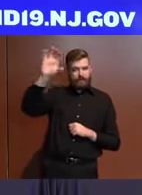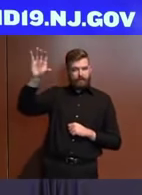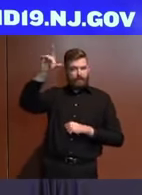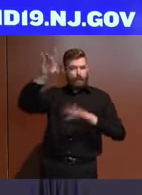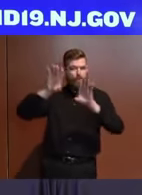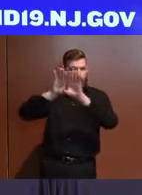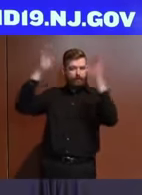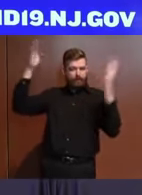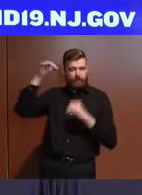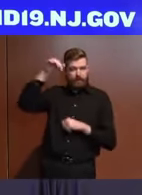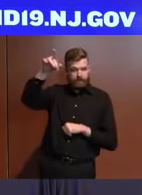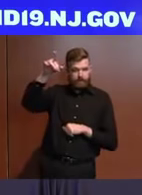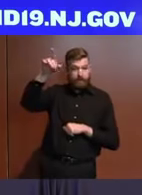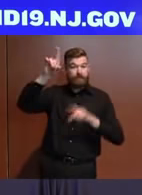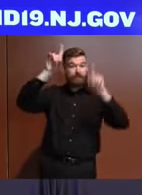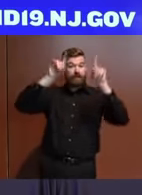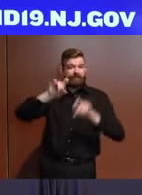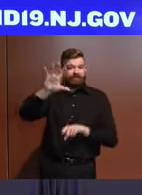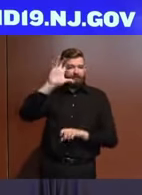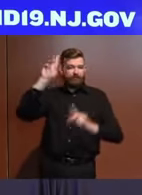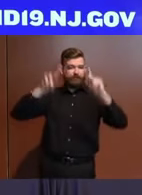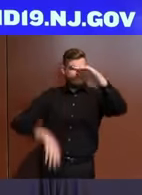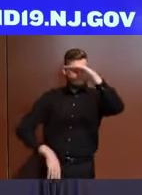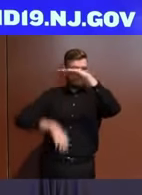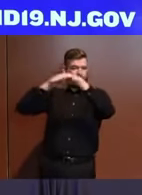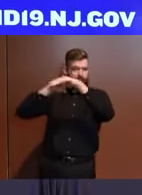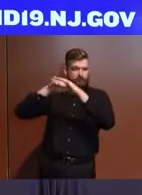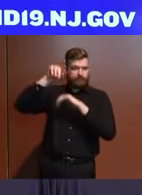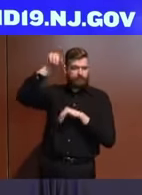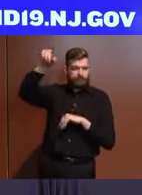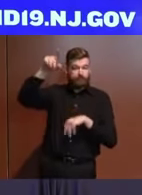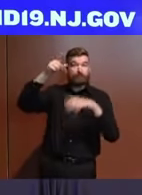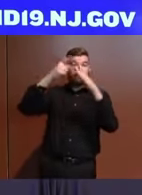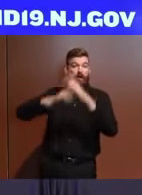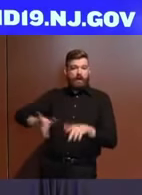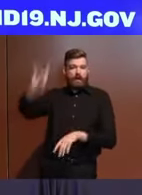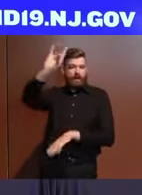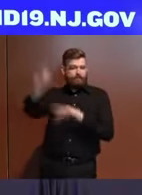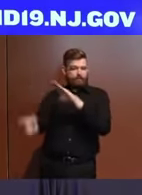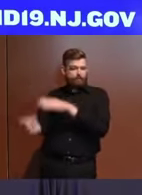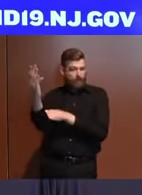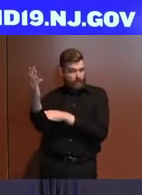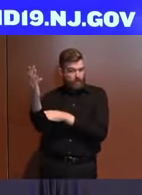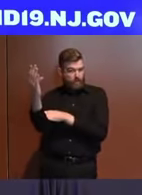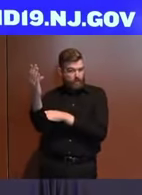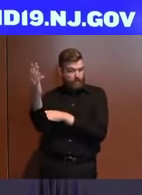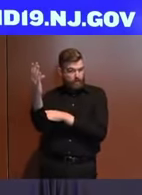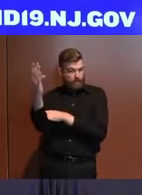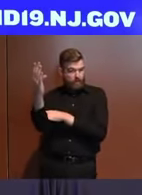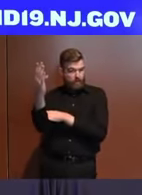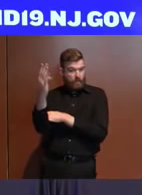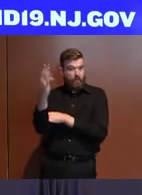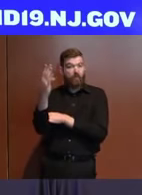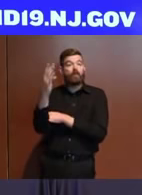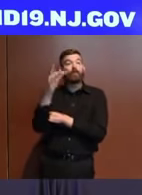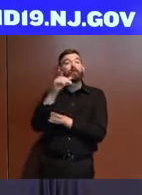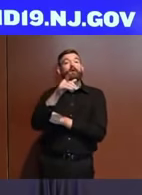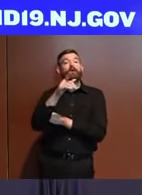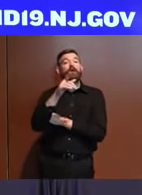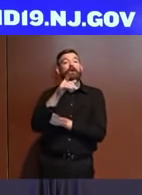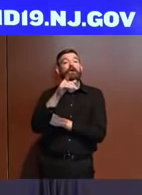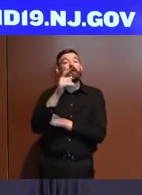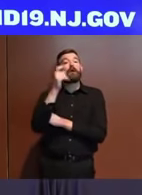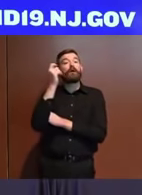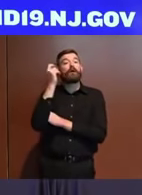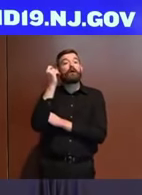able to test 500 people starting at 8 a.m., 500 symptomatic people starting at 8 a.m.,